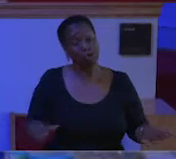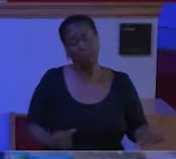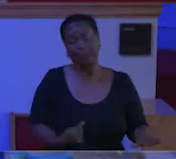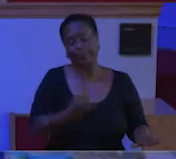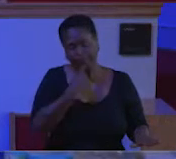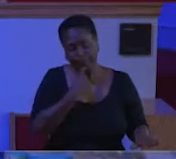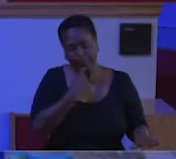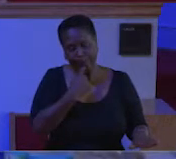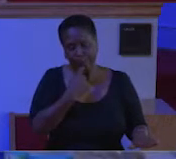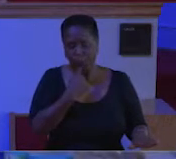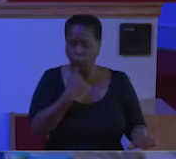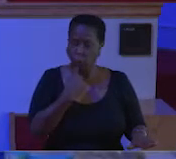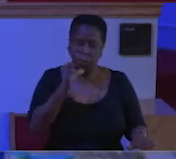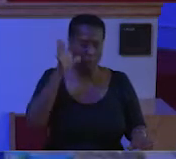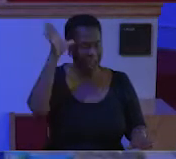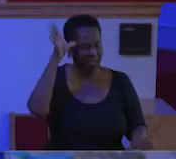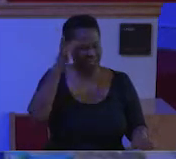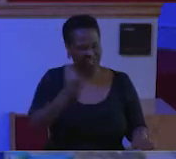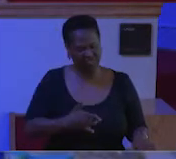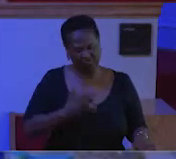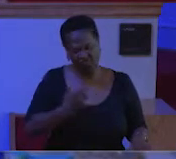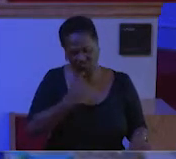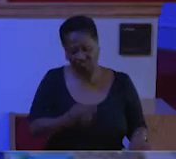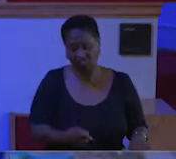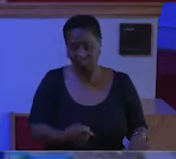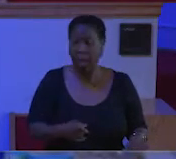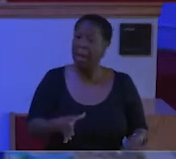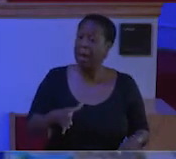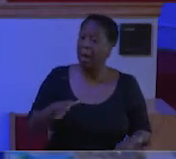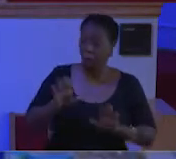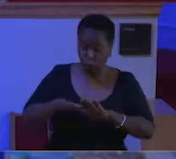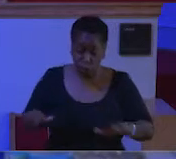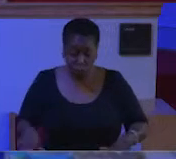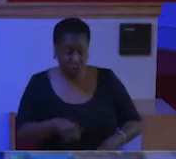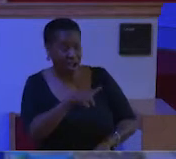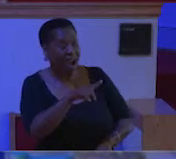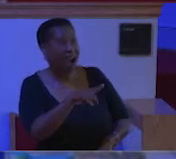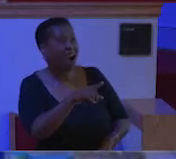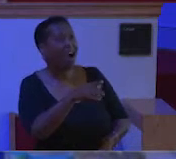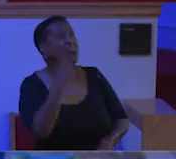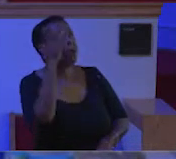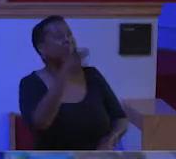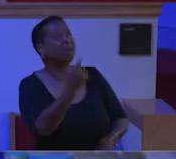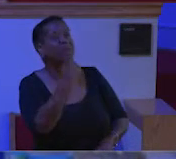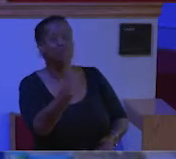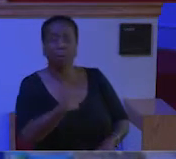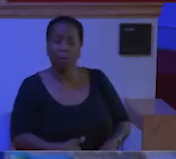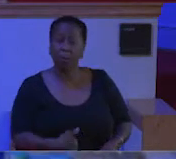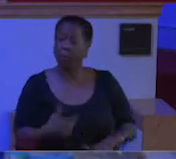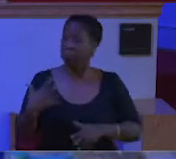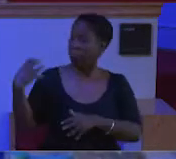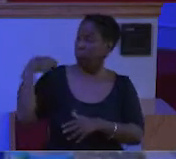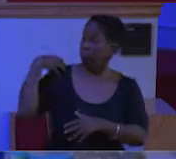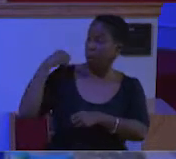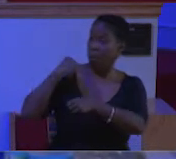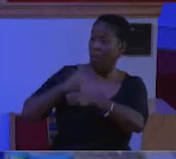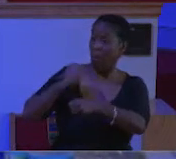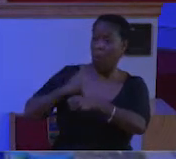disappoint parents. Parents disappoint children. Employers